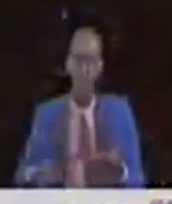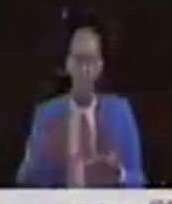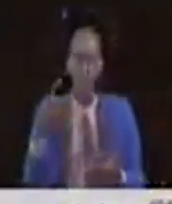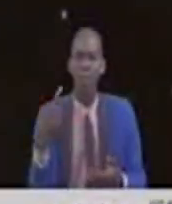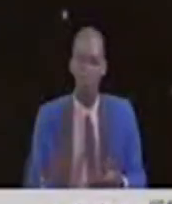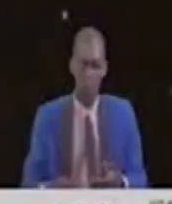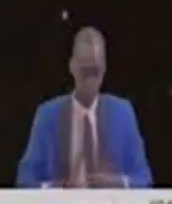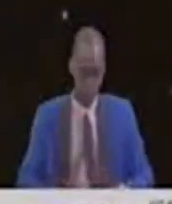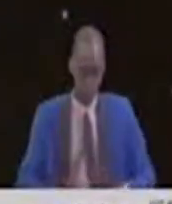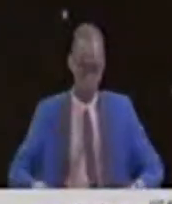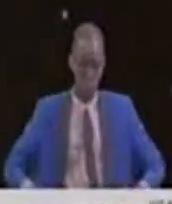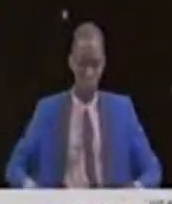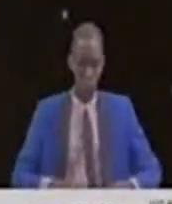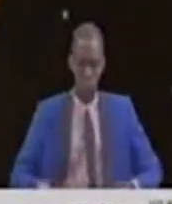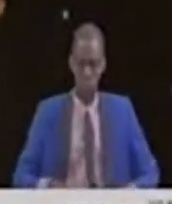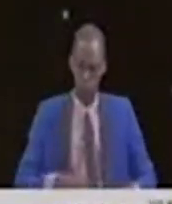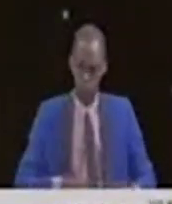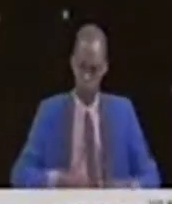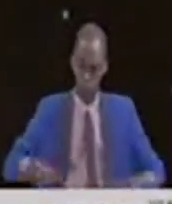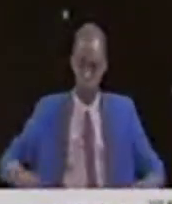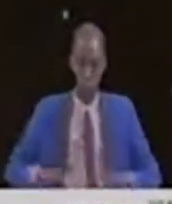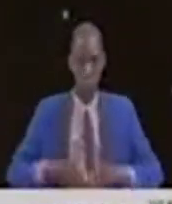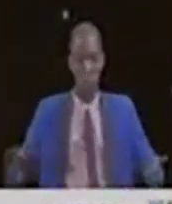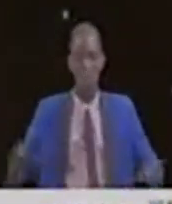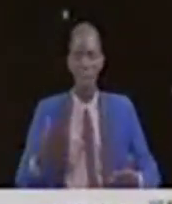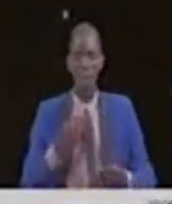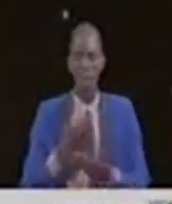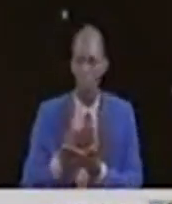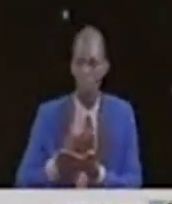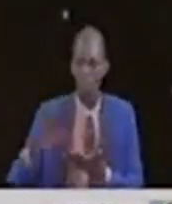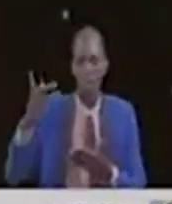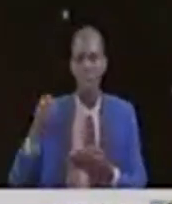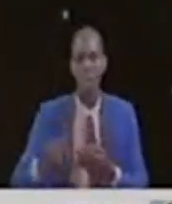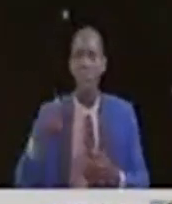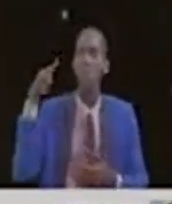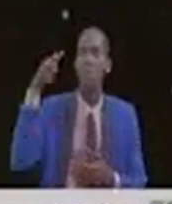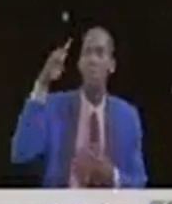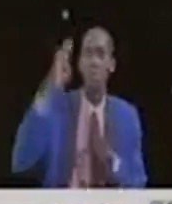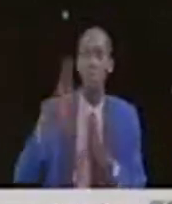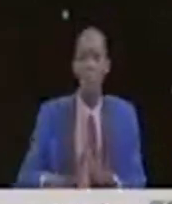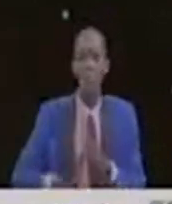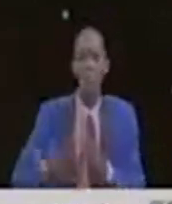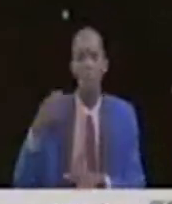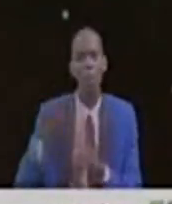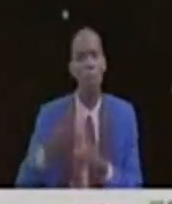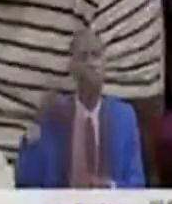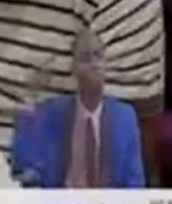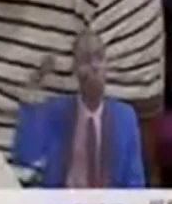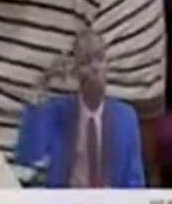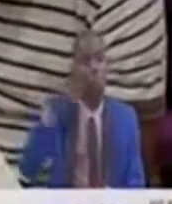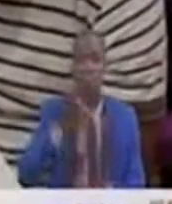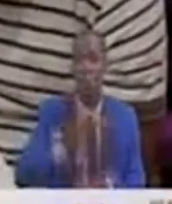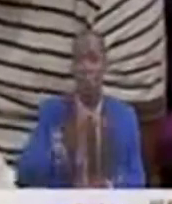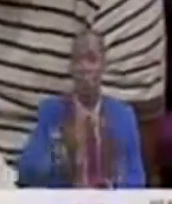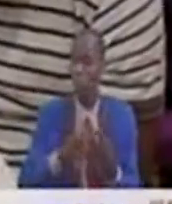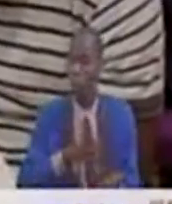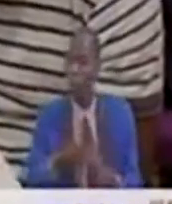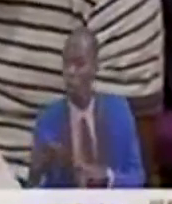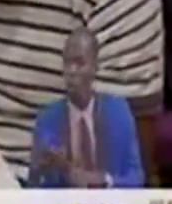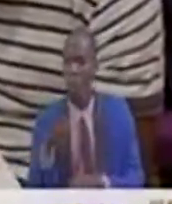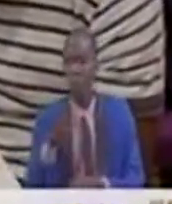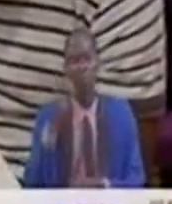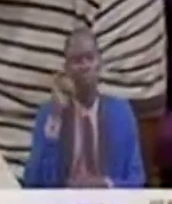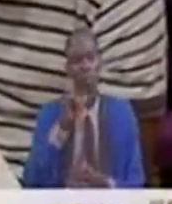and push the pilot out of the plane? You don't want to die, you will not die.